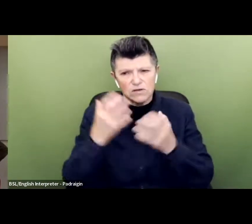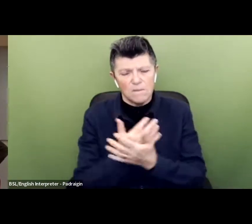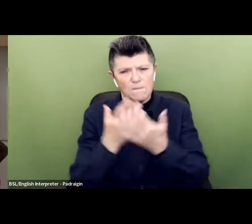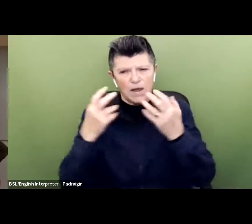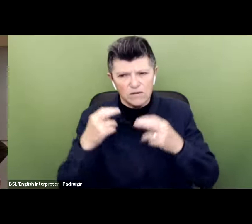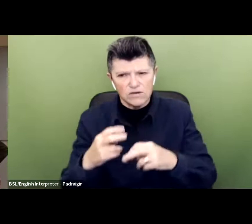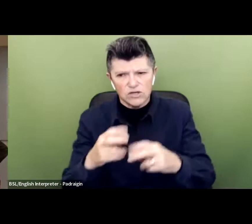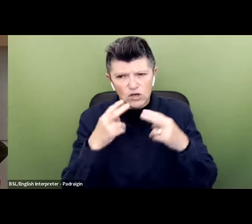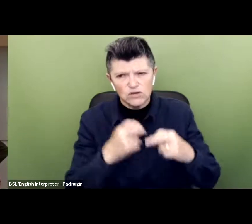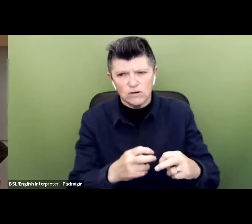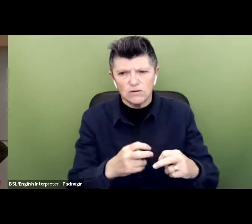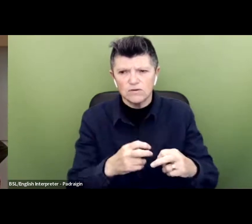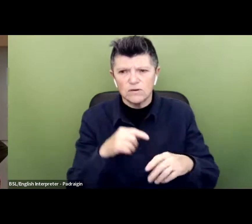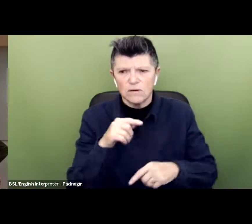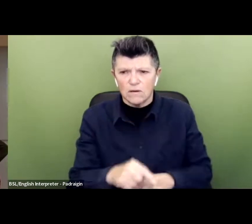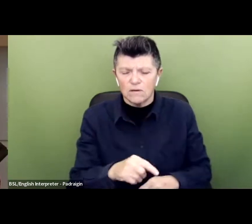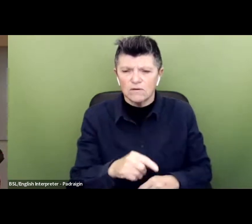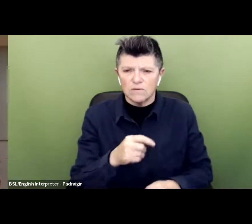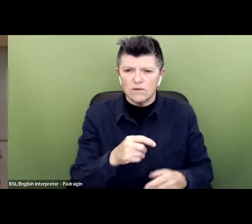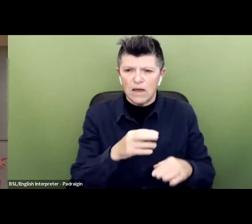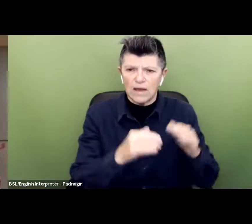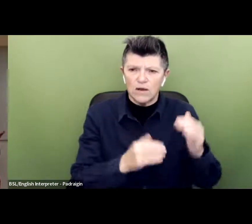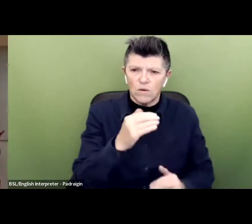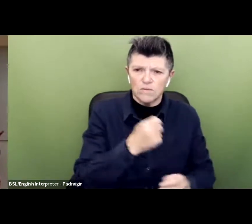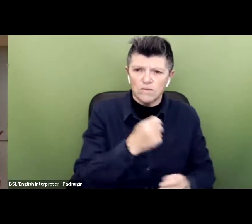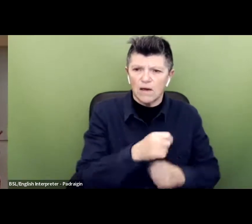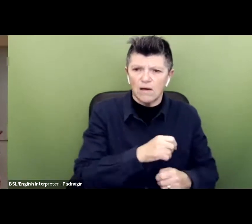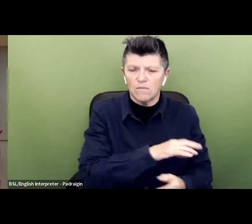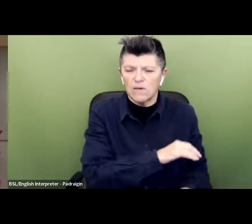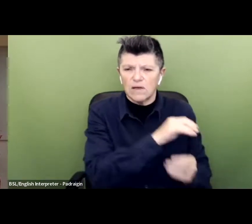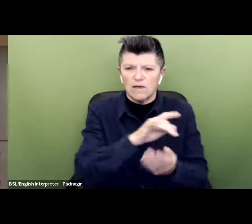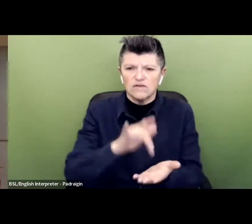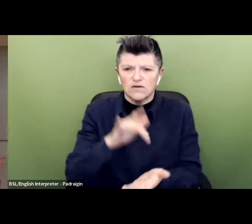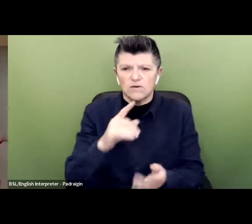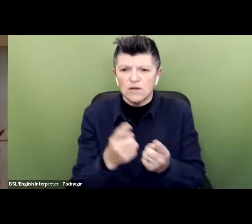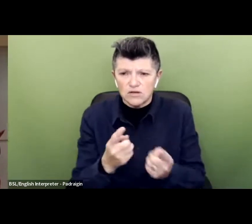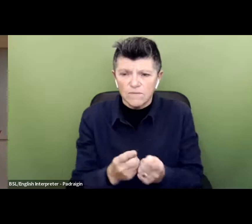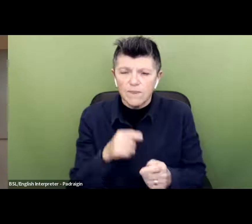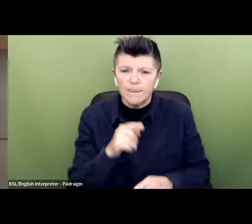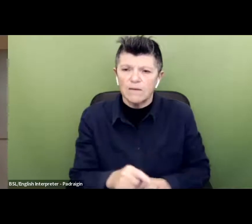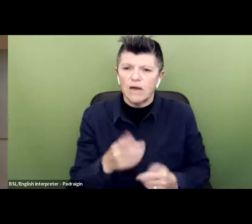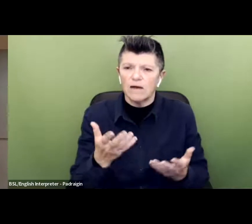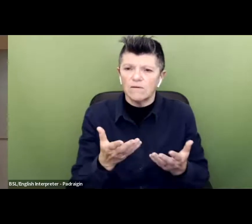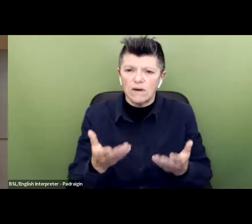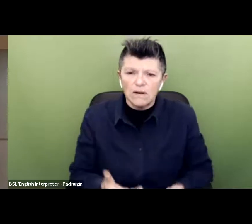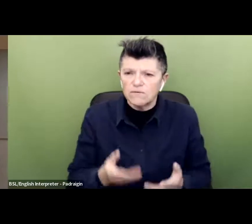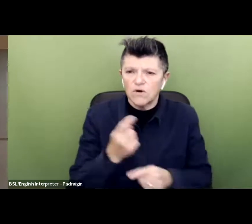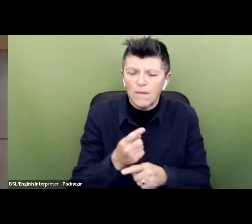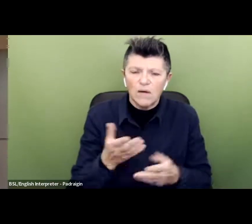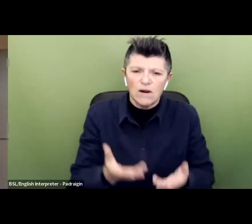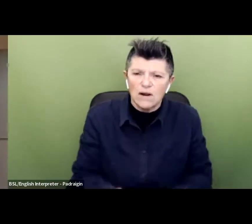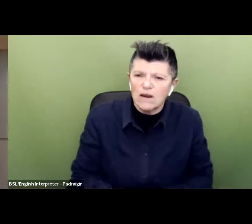inequality a central issue. We've had such a lot of policy concern about lifting people, lifting people out of poverty, getting more